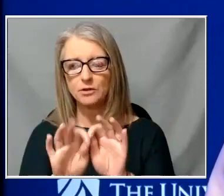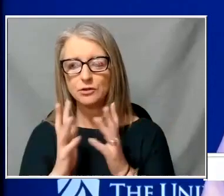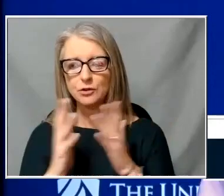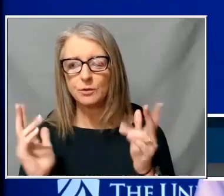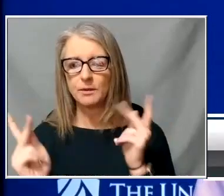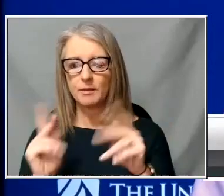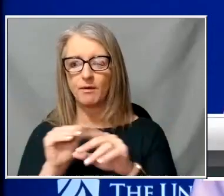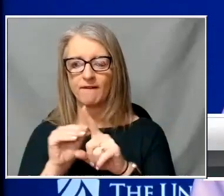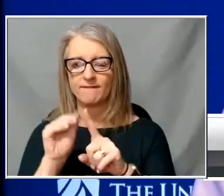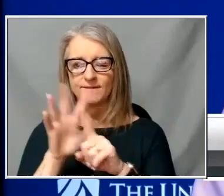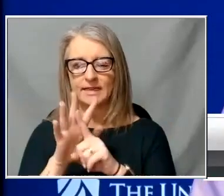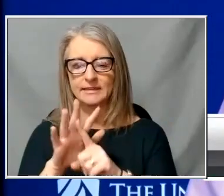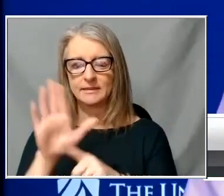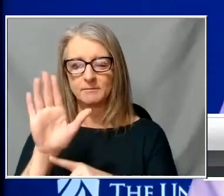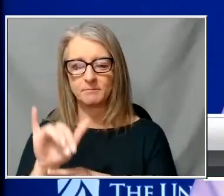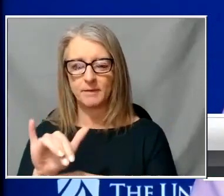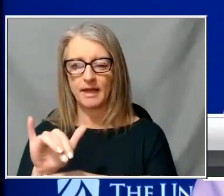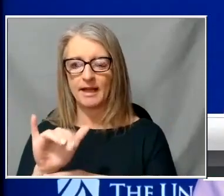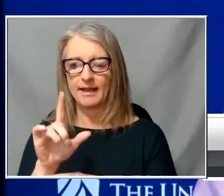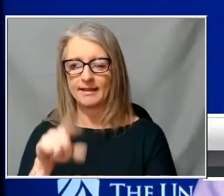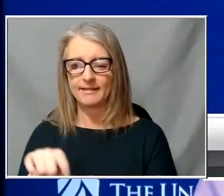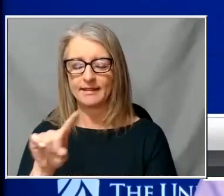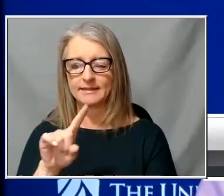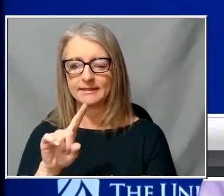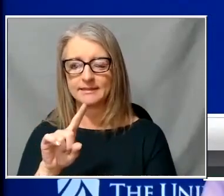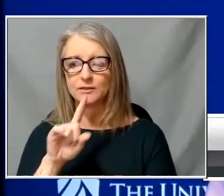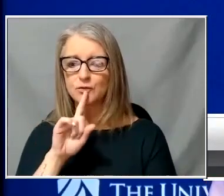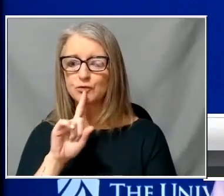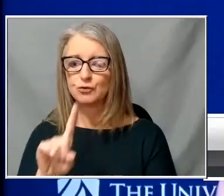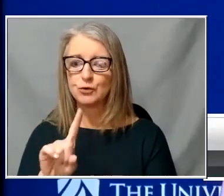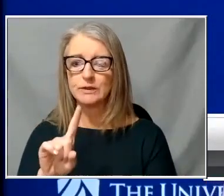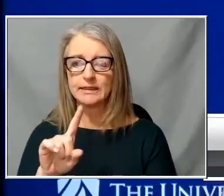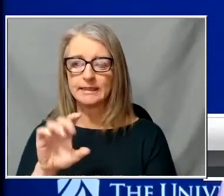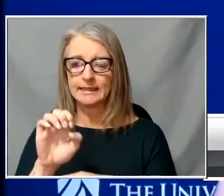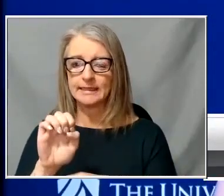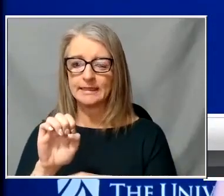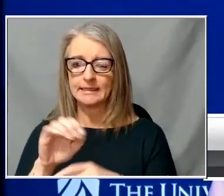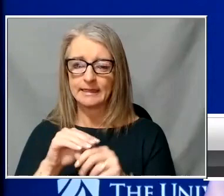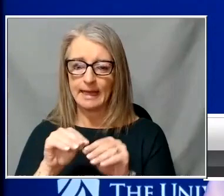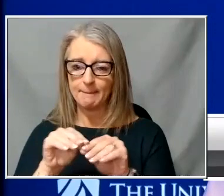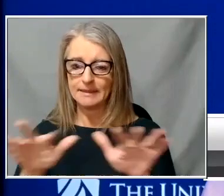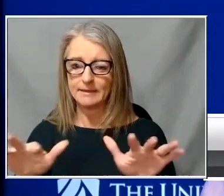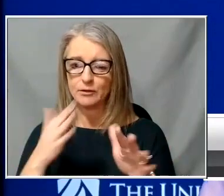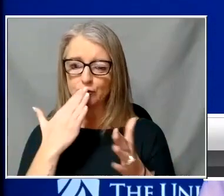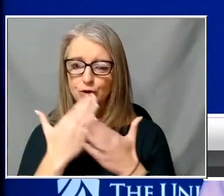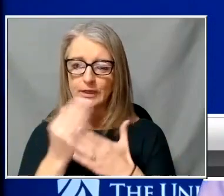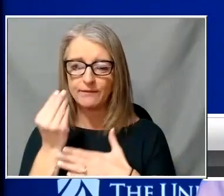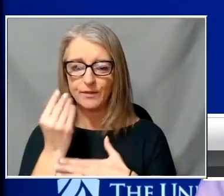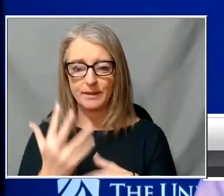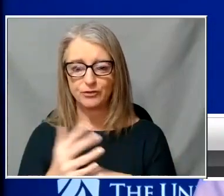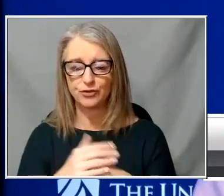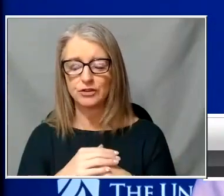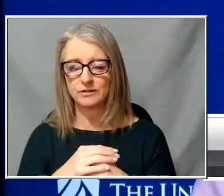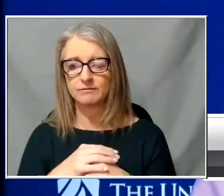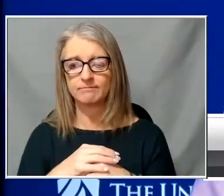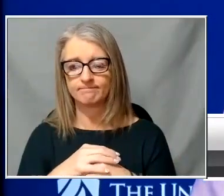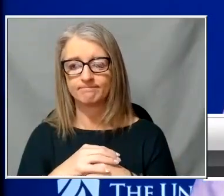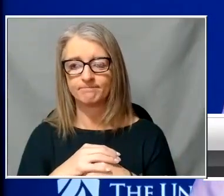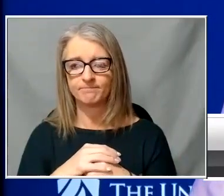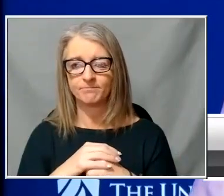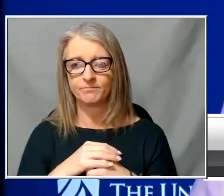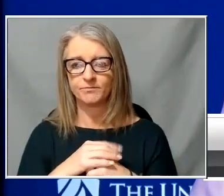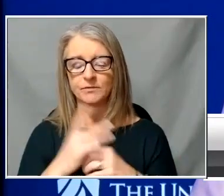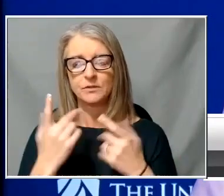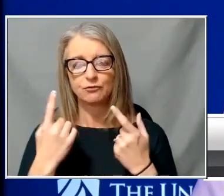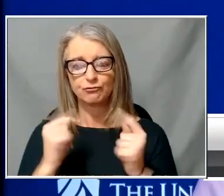affected by this. It is truly an epidemic as well, so very good information there. And, try to